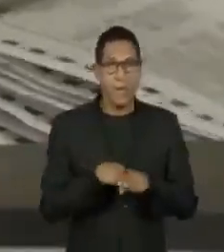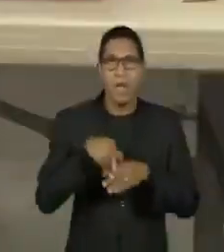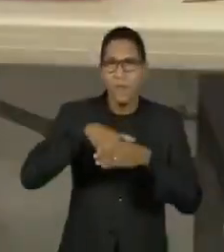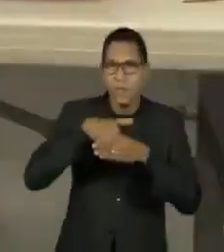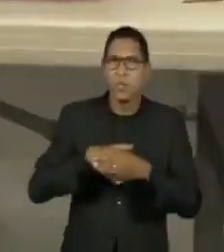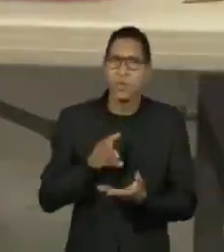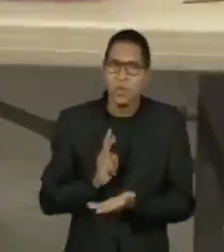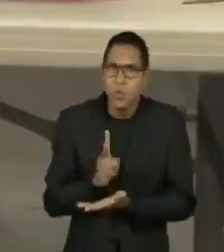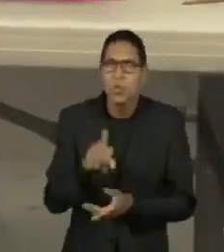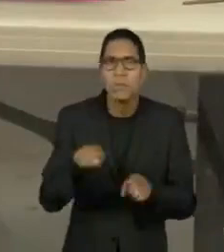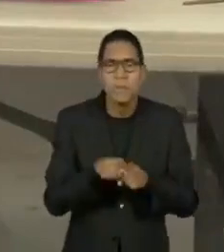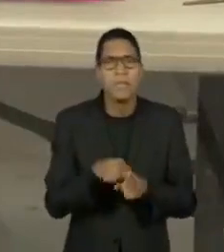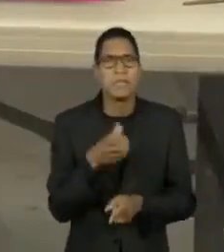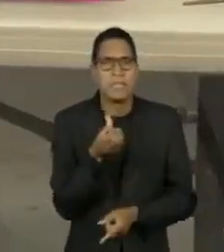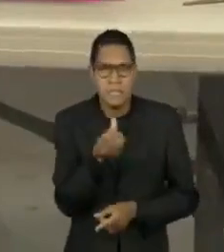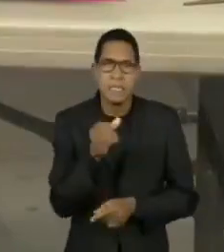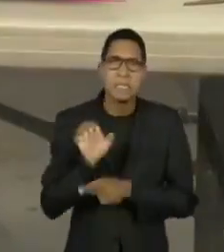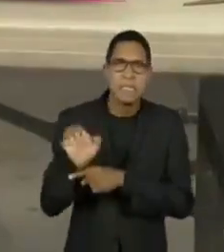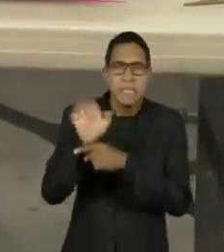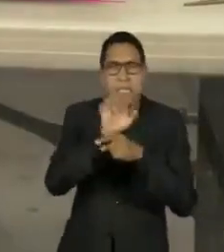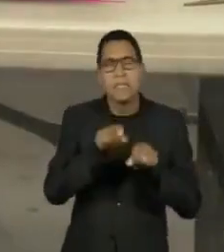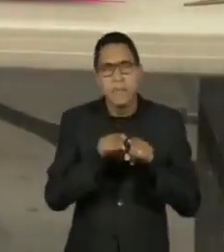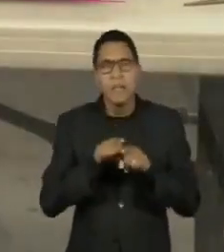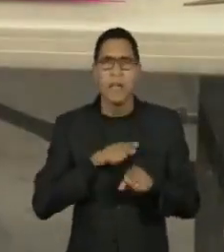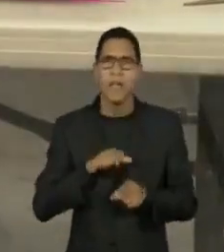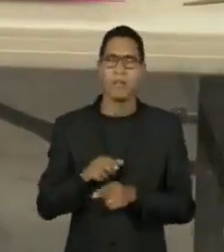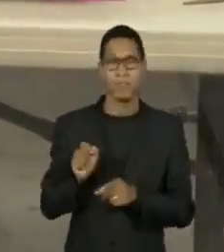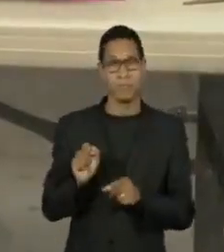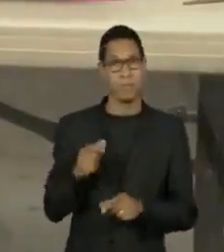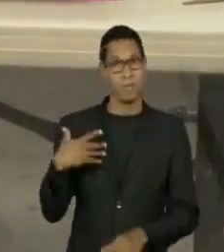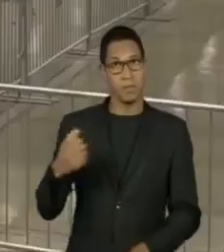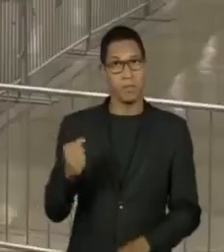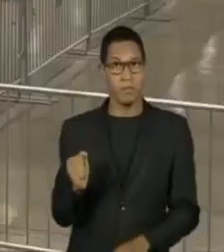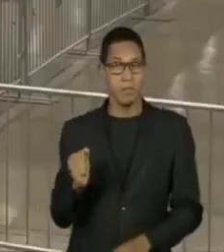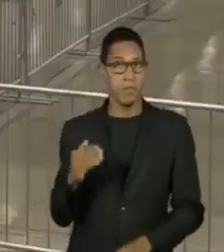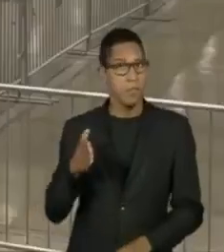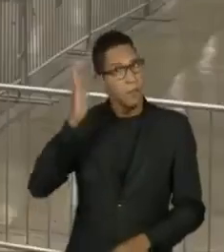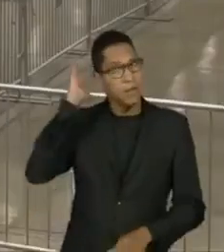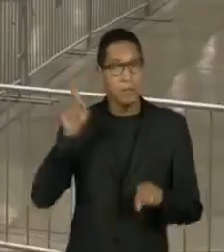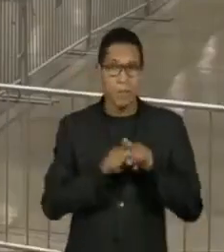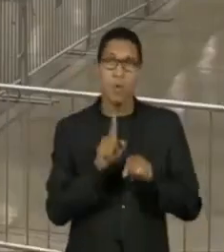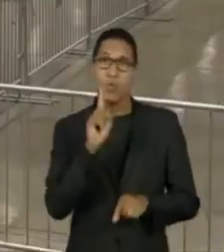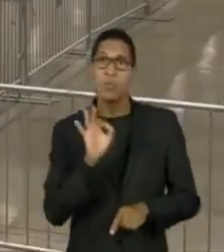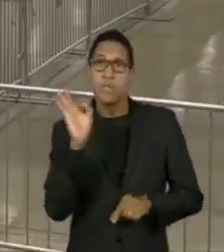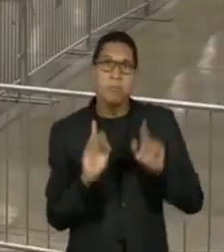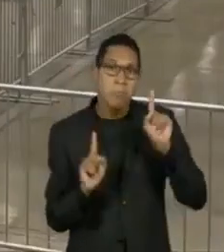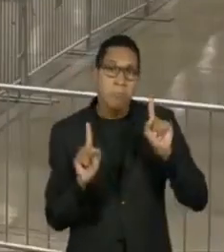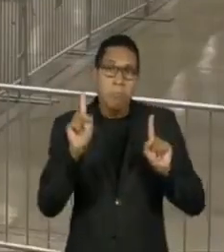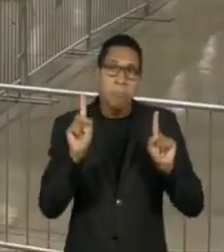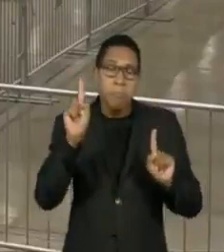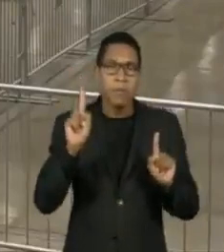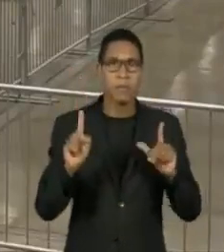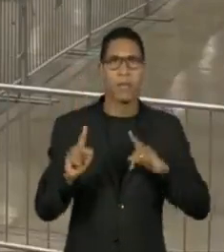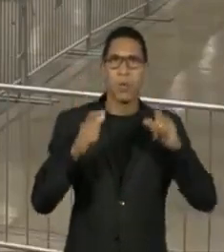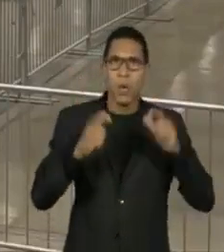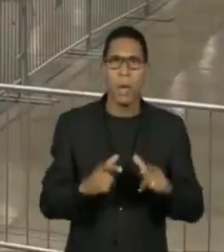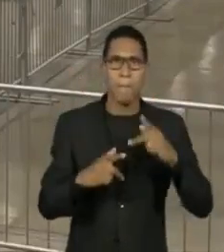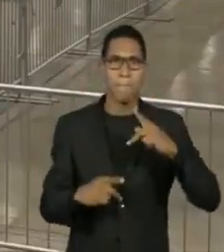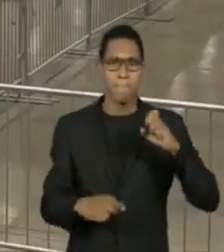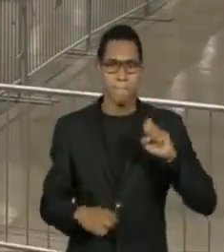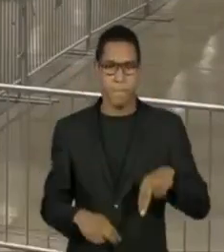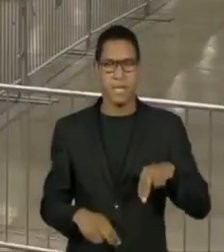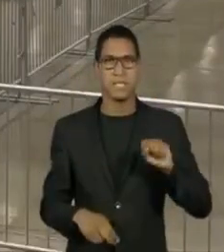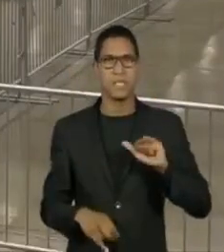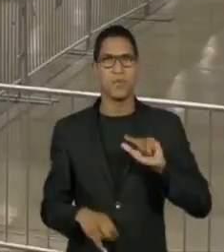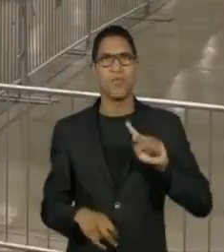estados. Em Nevada, Biden lidera por menos de 1%. Na Pensilvânia, a disputa também é muito